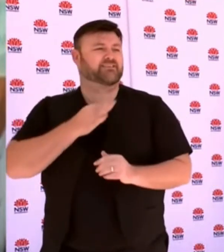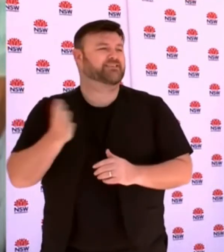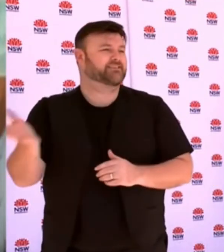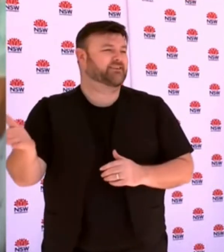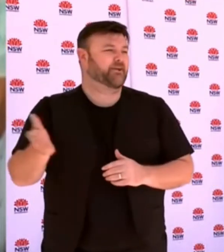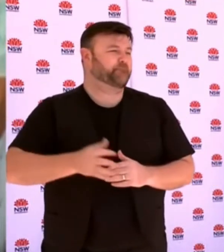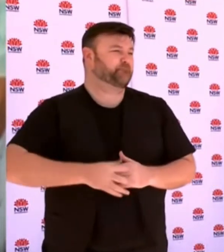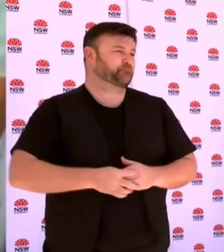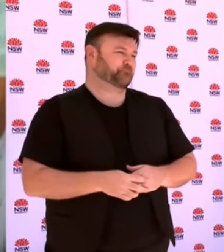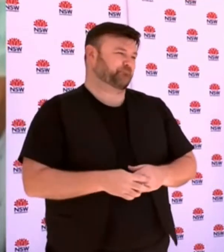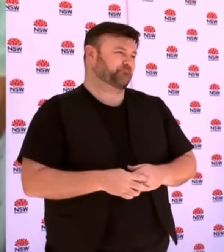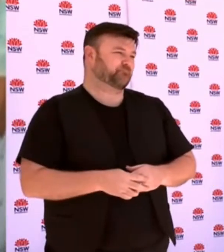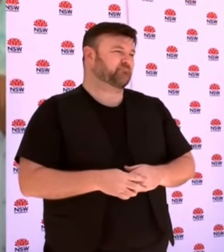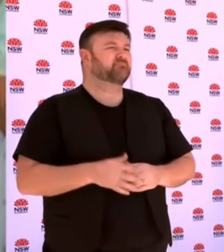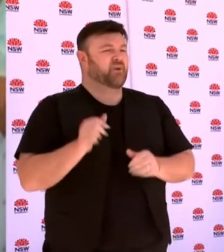people into